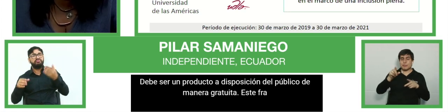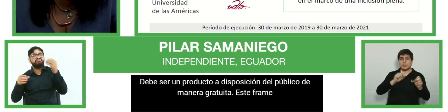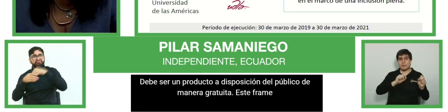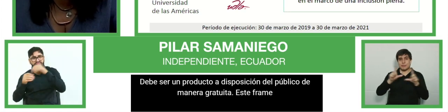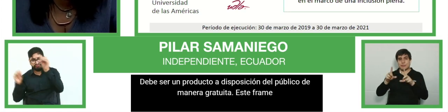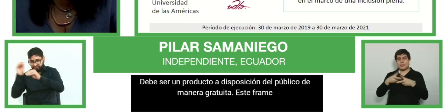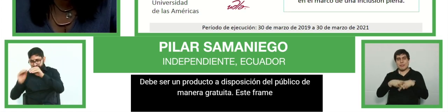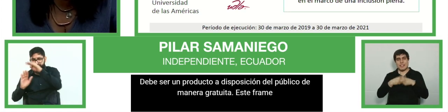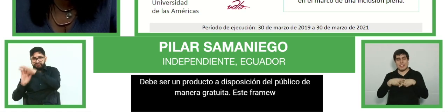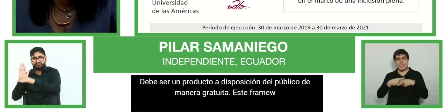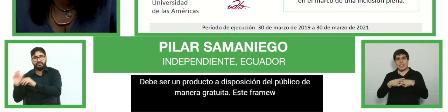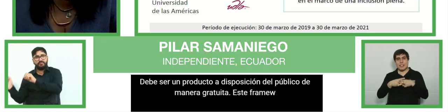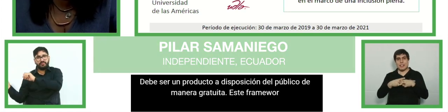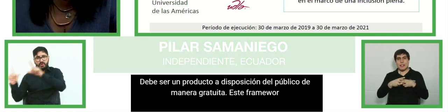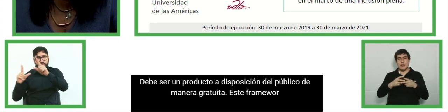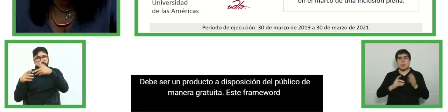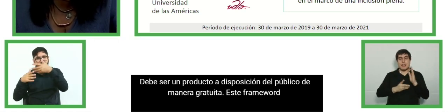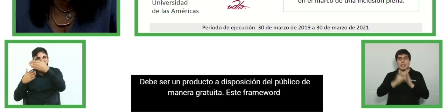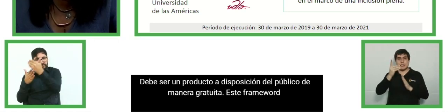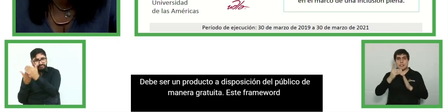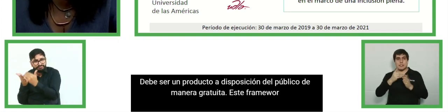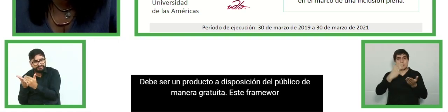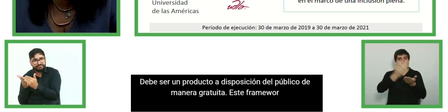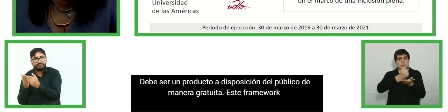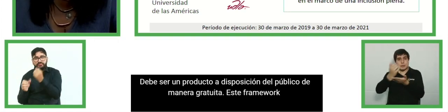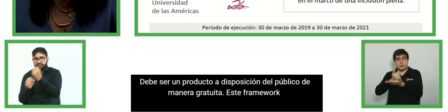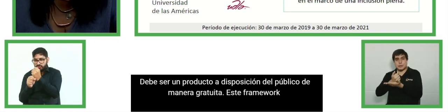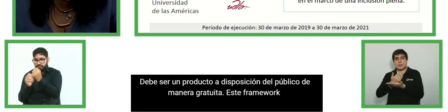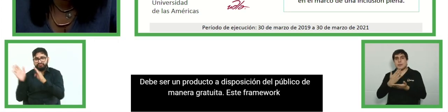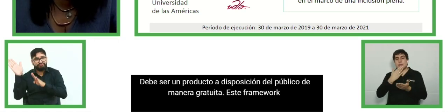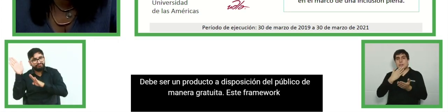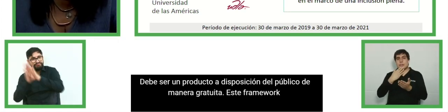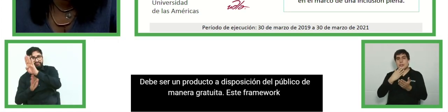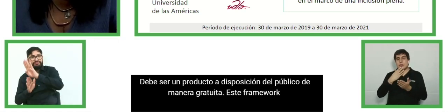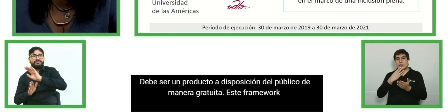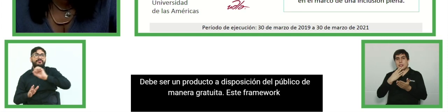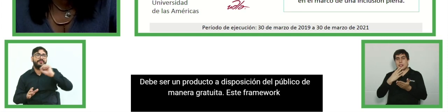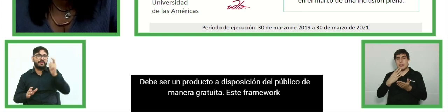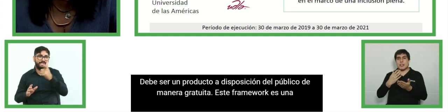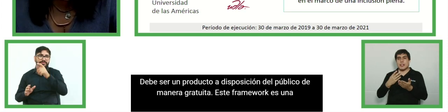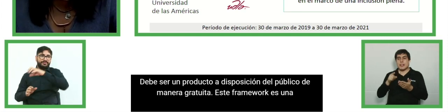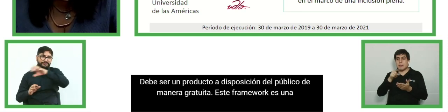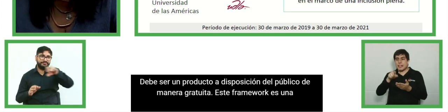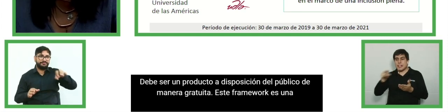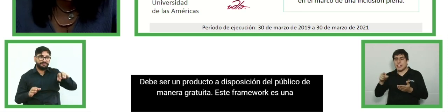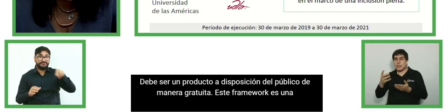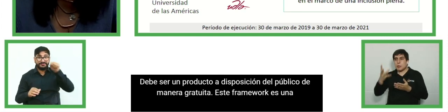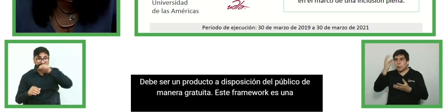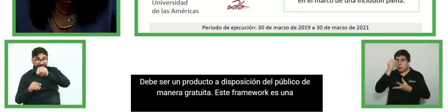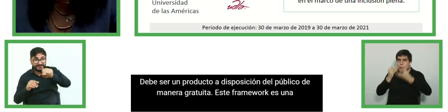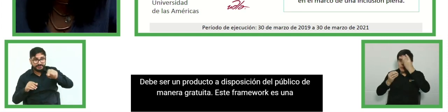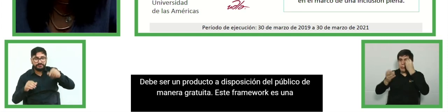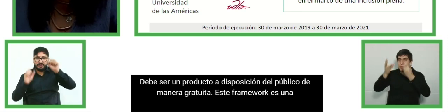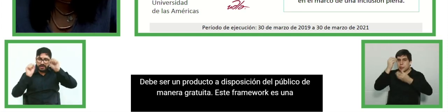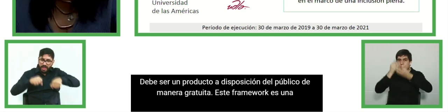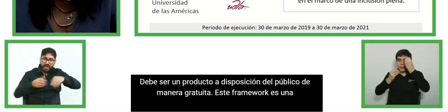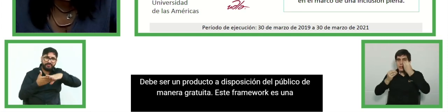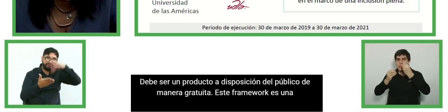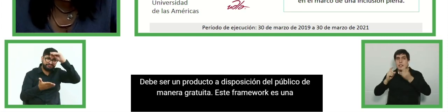recovery, or strengthening of cognitive abilities, adaptive and labor